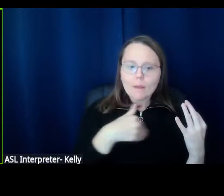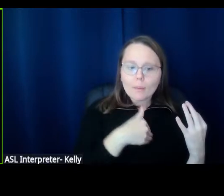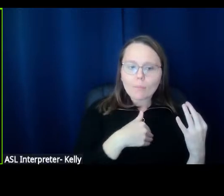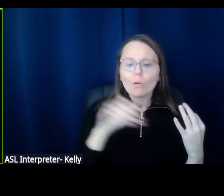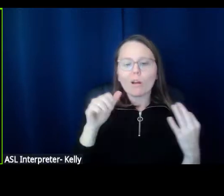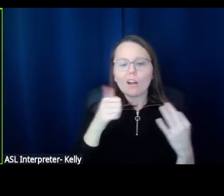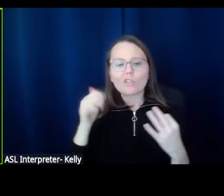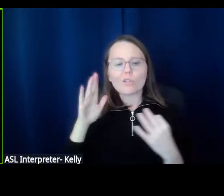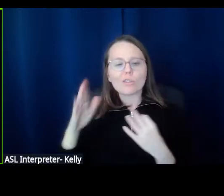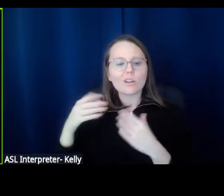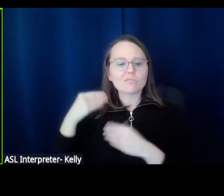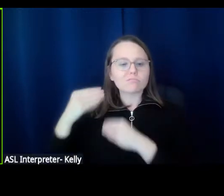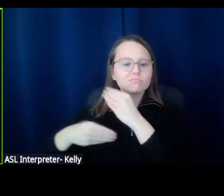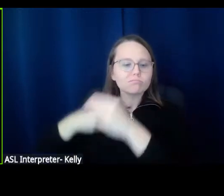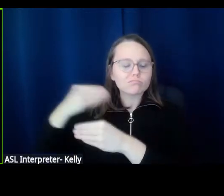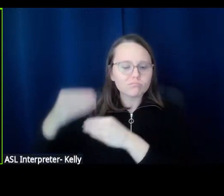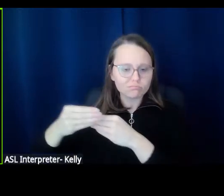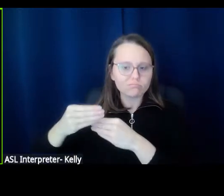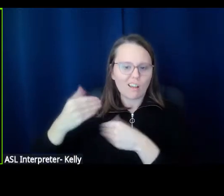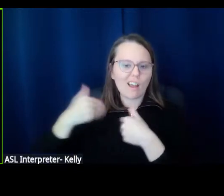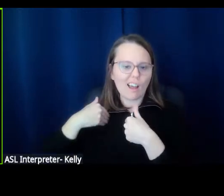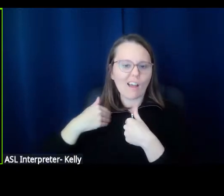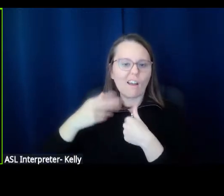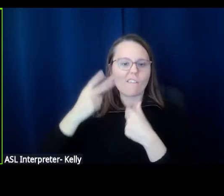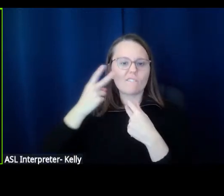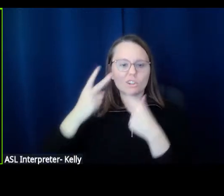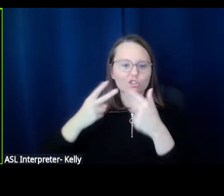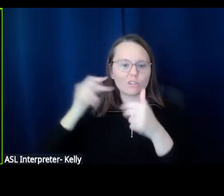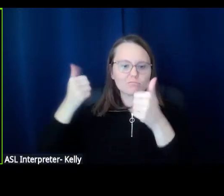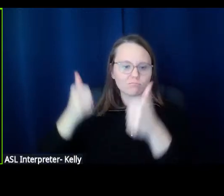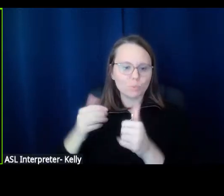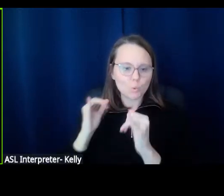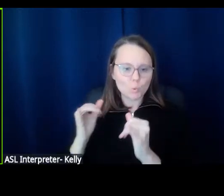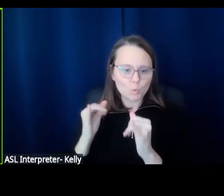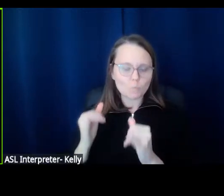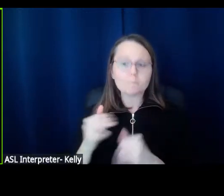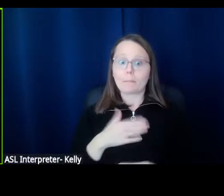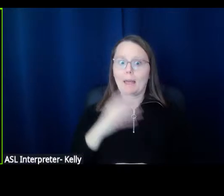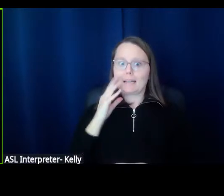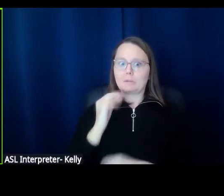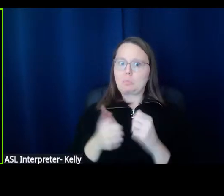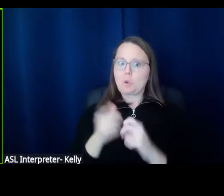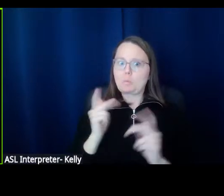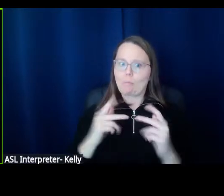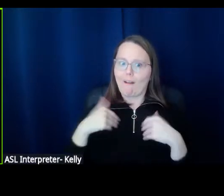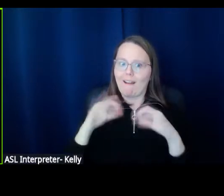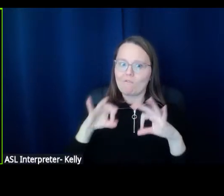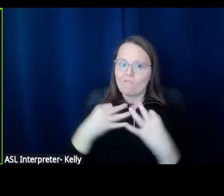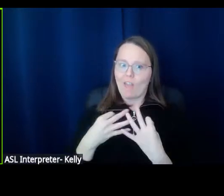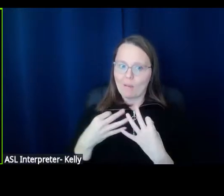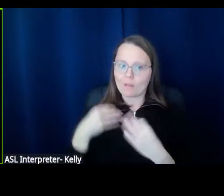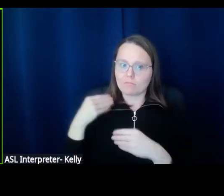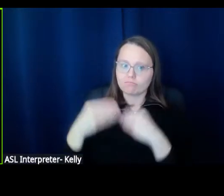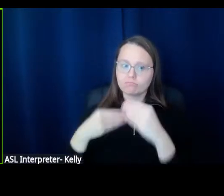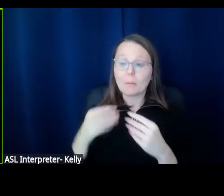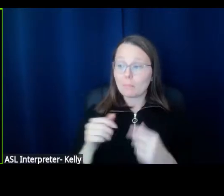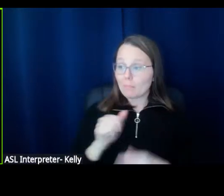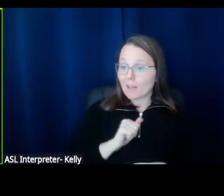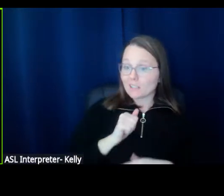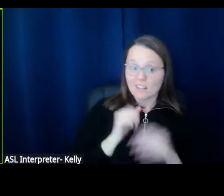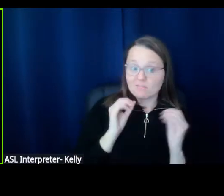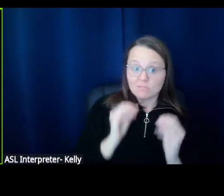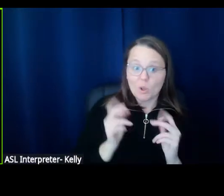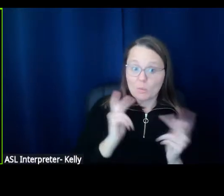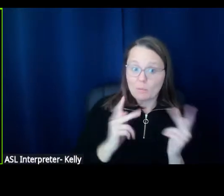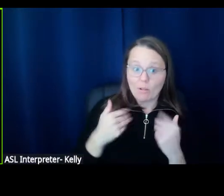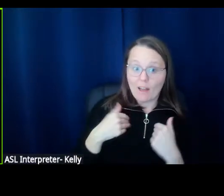their familial line that has vision loss as well, at least in my experience. And I didn't have anyone in my family that had